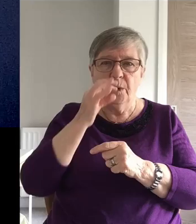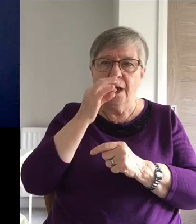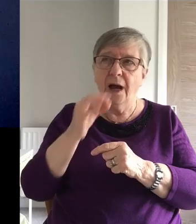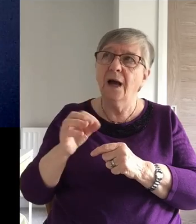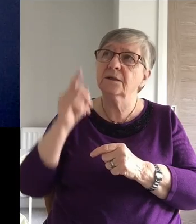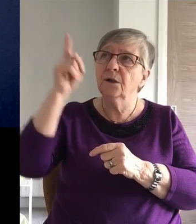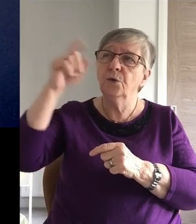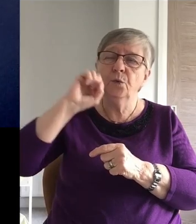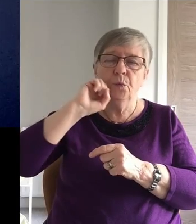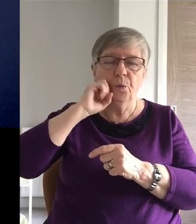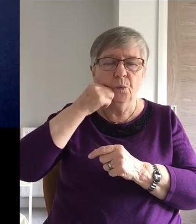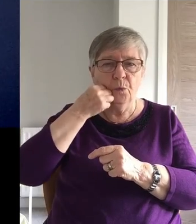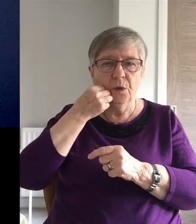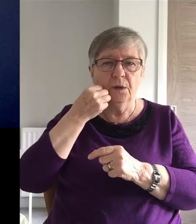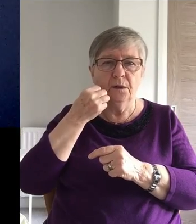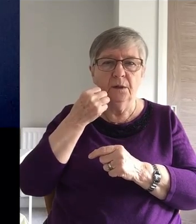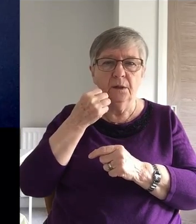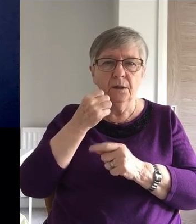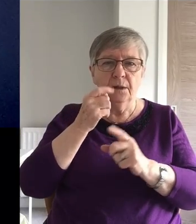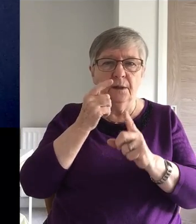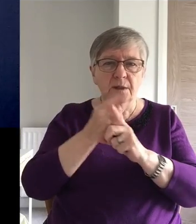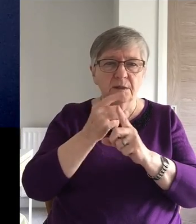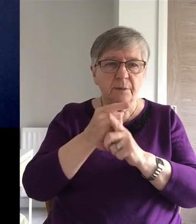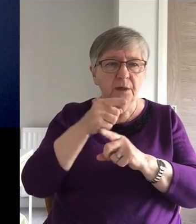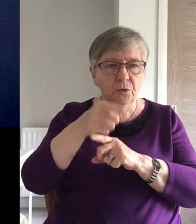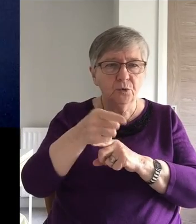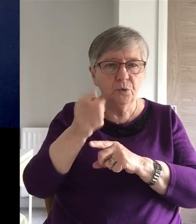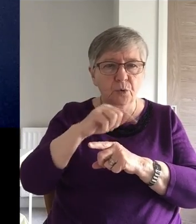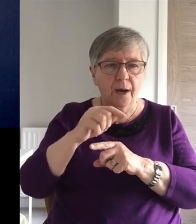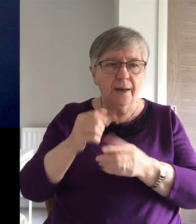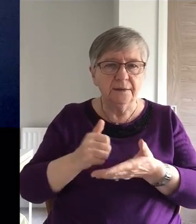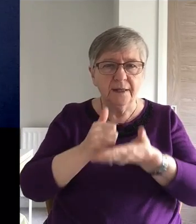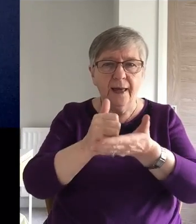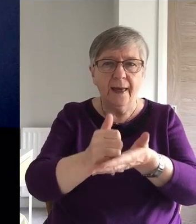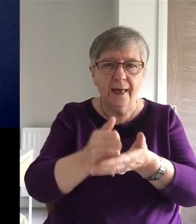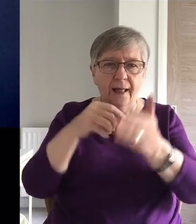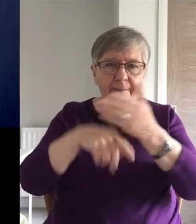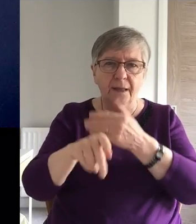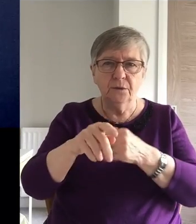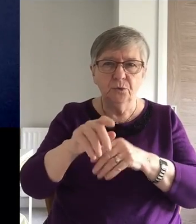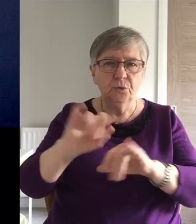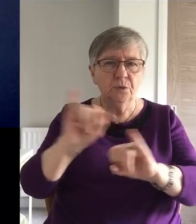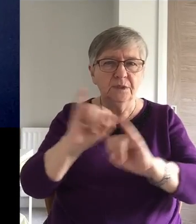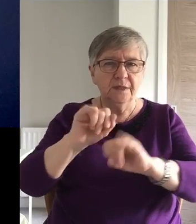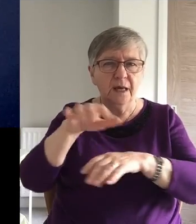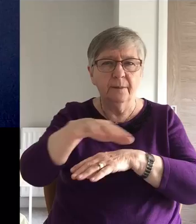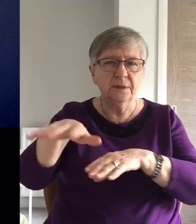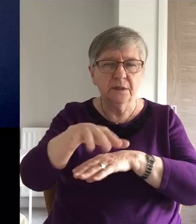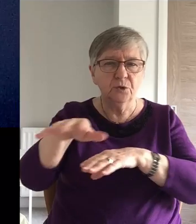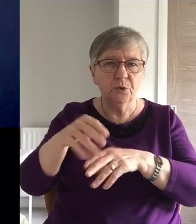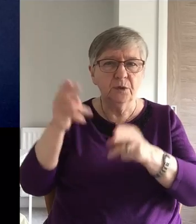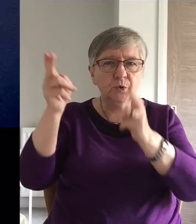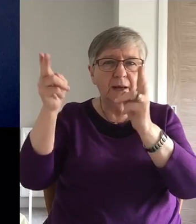ask that you would speak to and minister into the crisis that's unfolding in India.